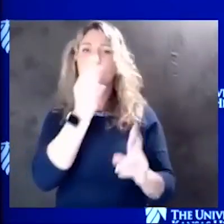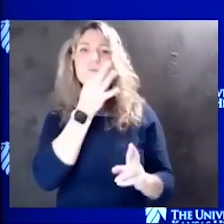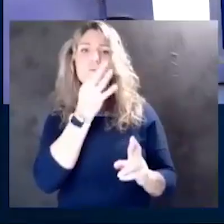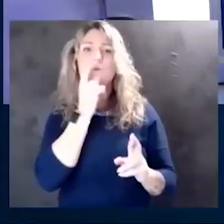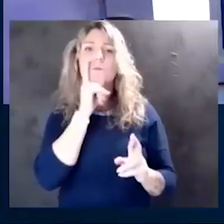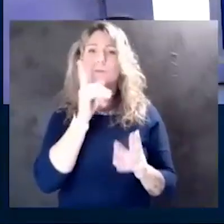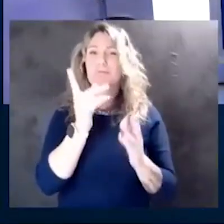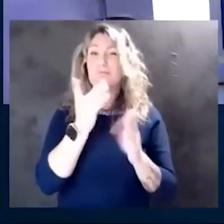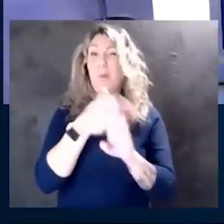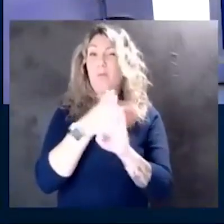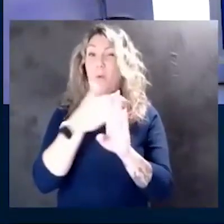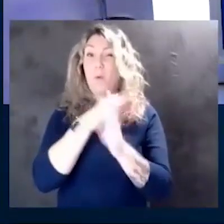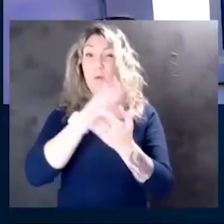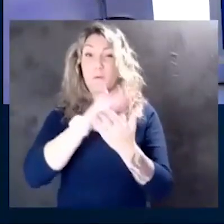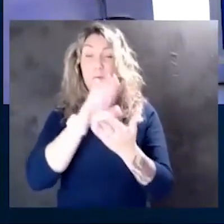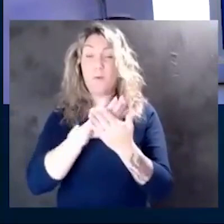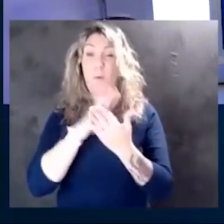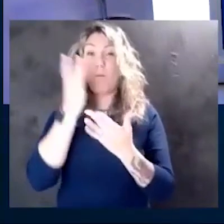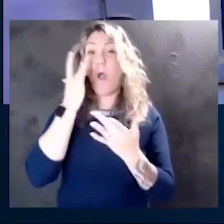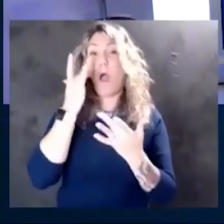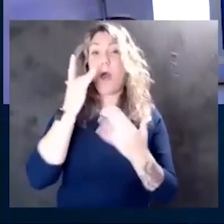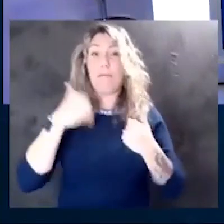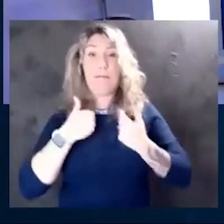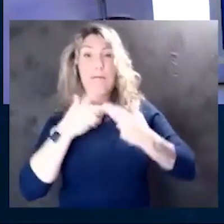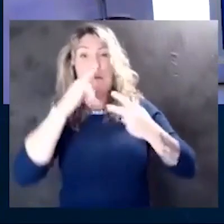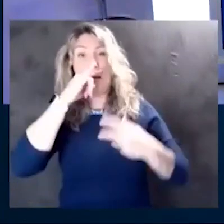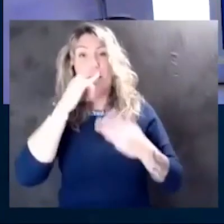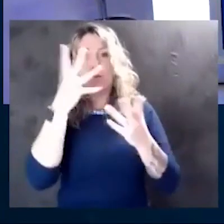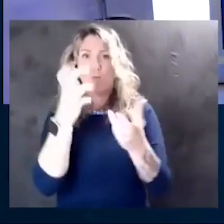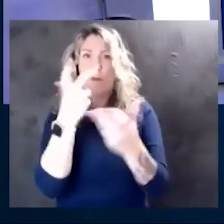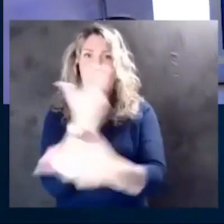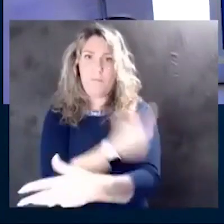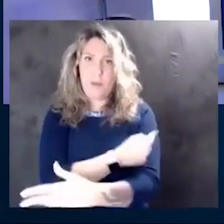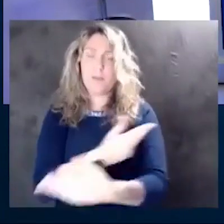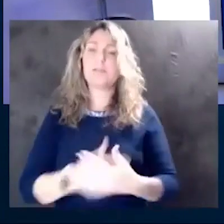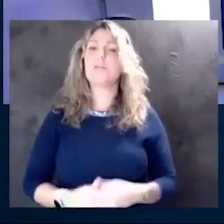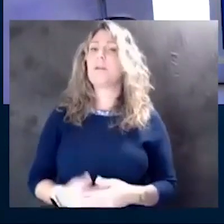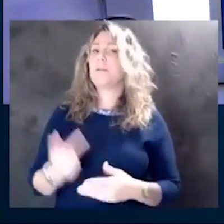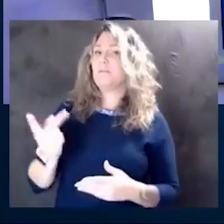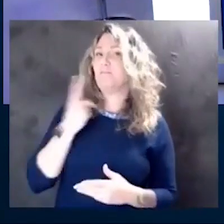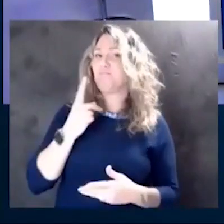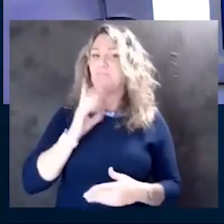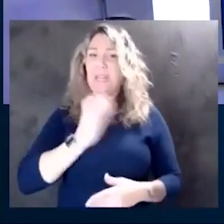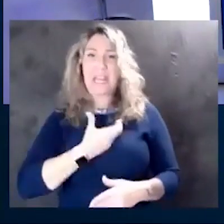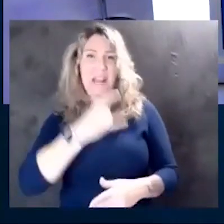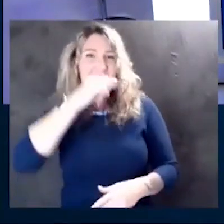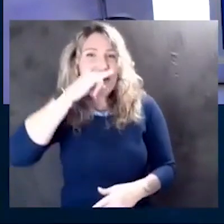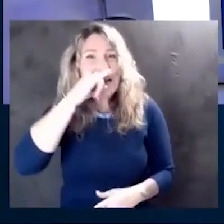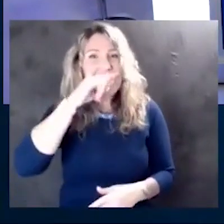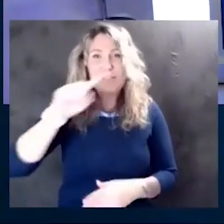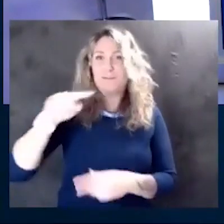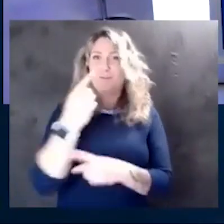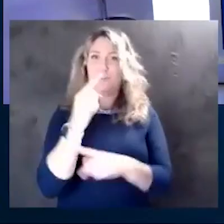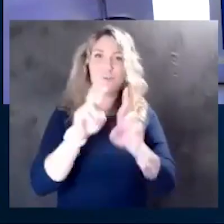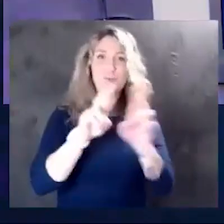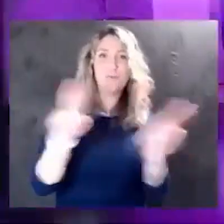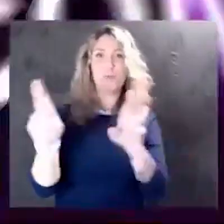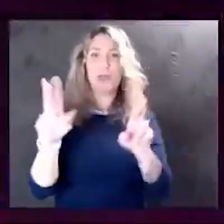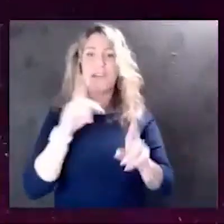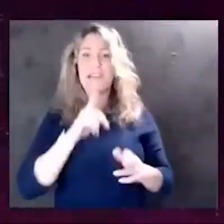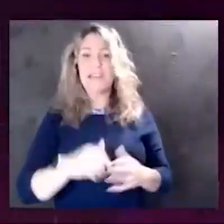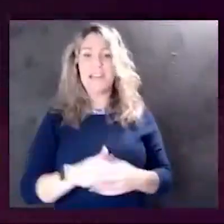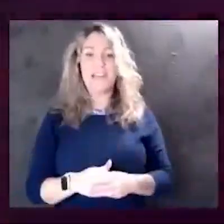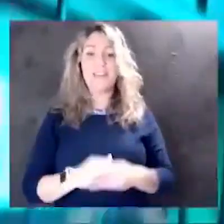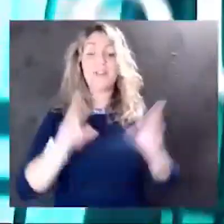kids vaccinated. Dr. Polsak and I will have our kids front and center, first in line, ready to do it. So let's get to some community